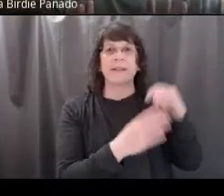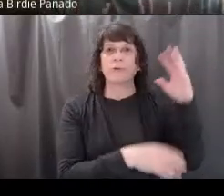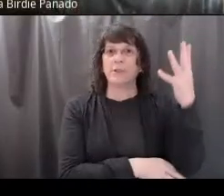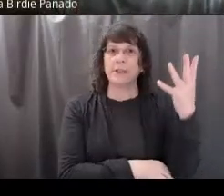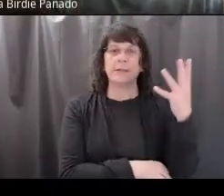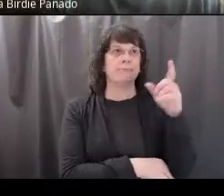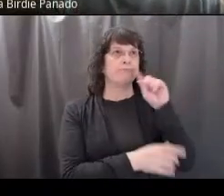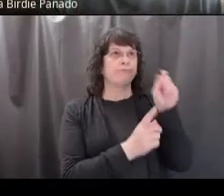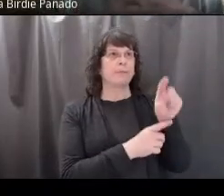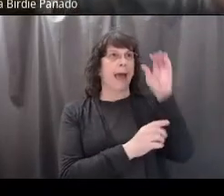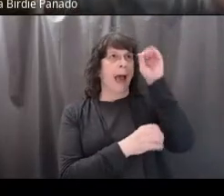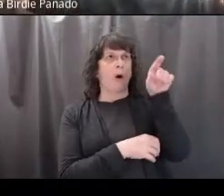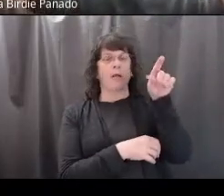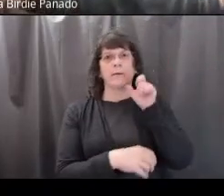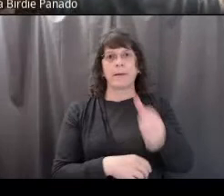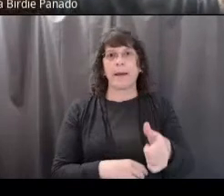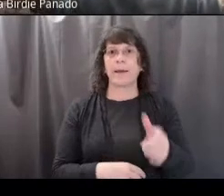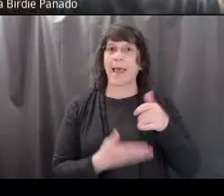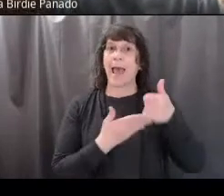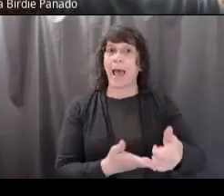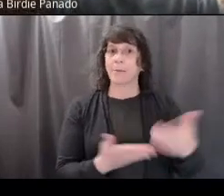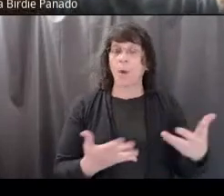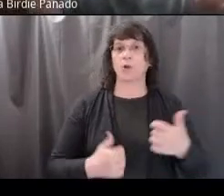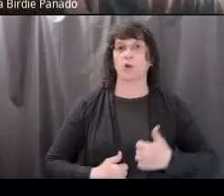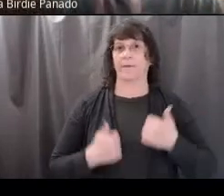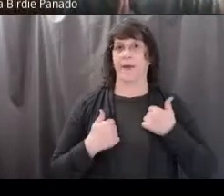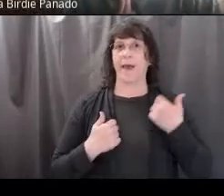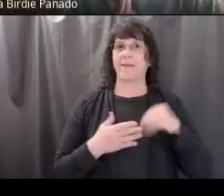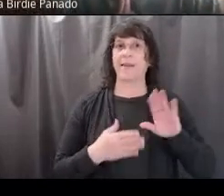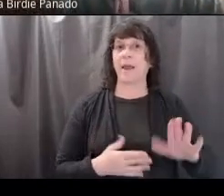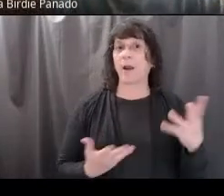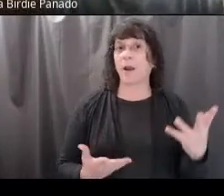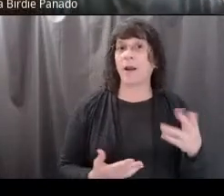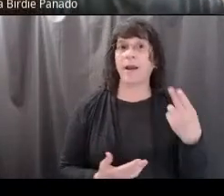trees. And this helps them to survive in their habitat.